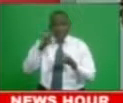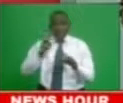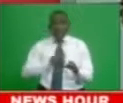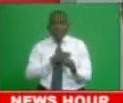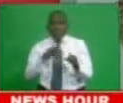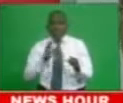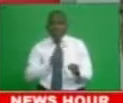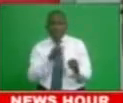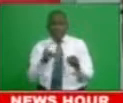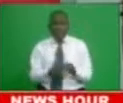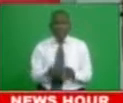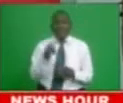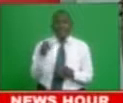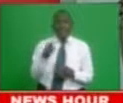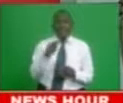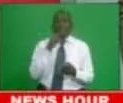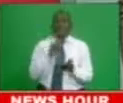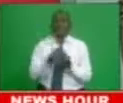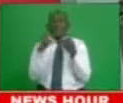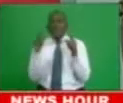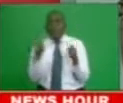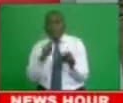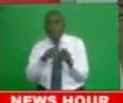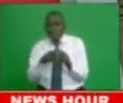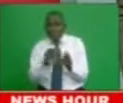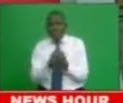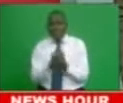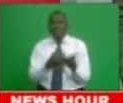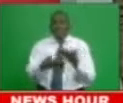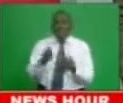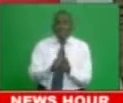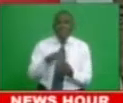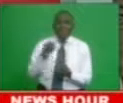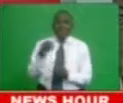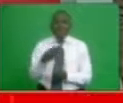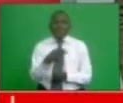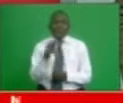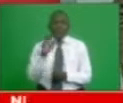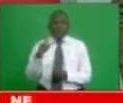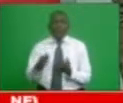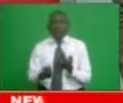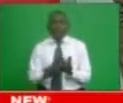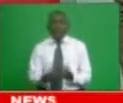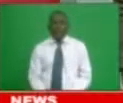of directors, Mr. Eugene Yibo, announced the figure when interacting with shareholders of the bank.